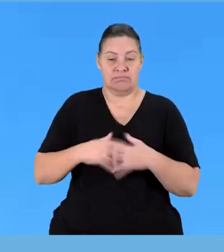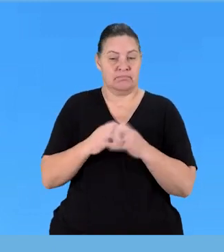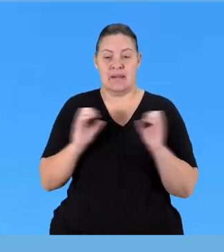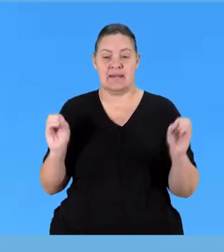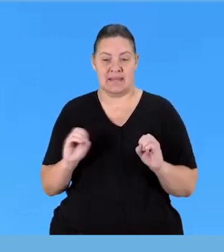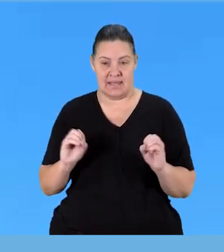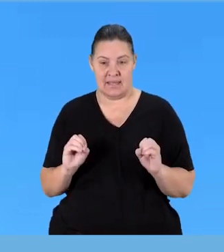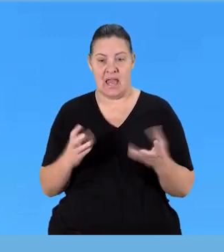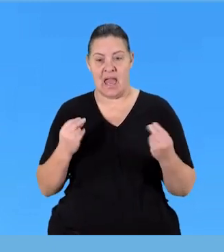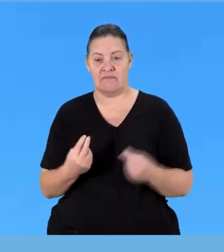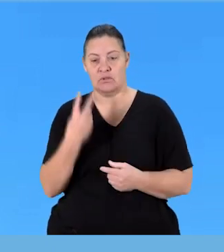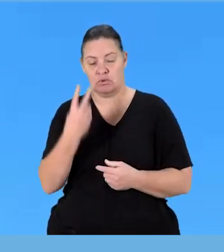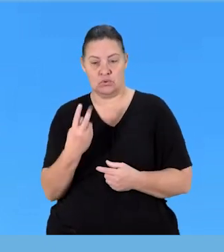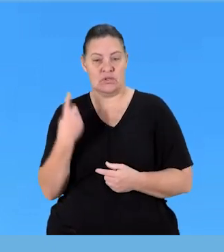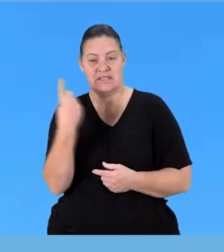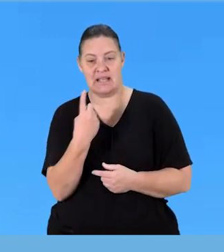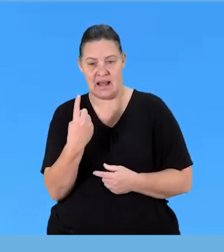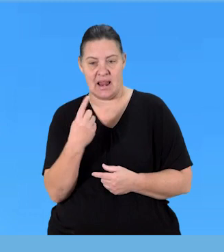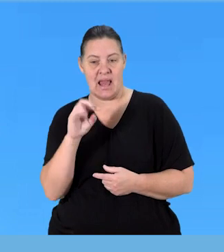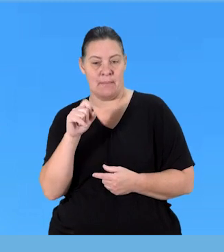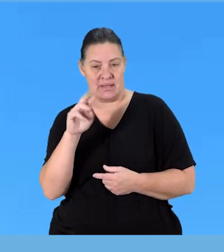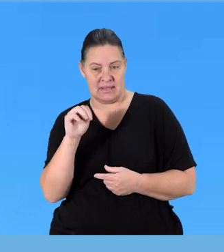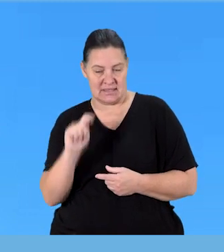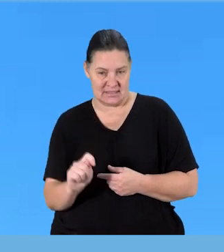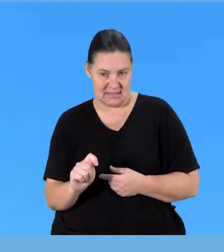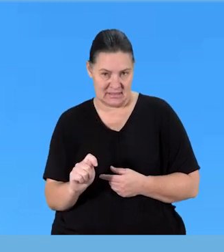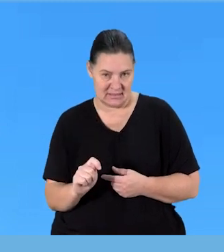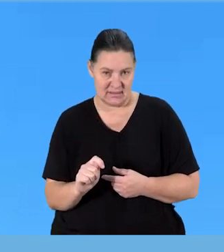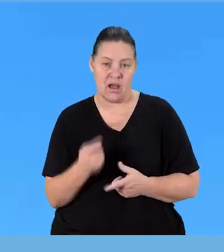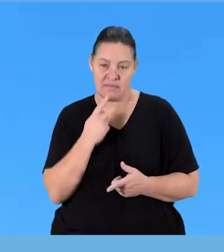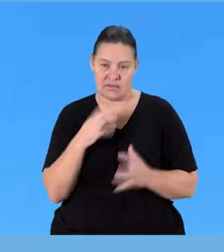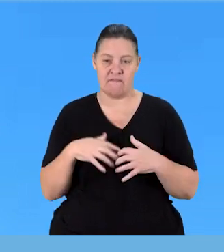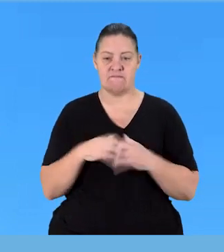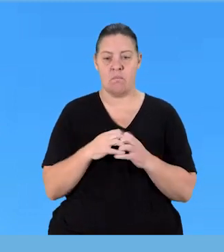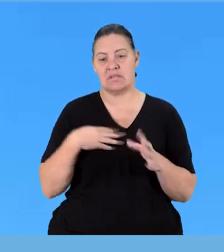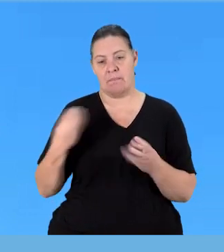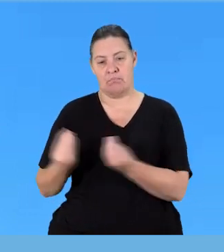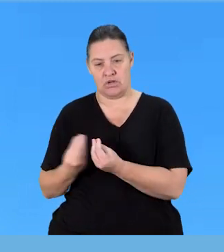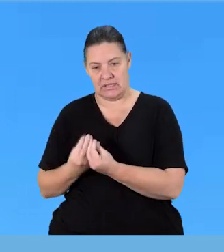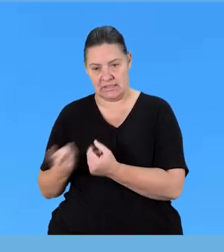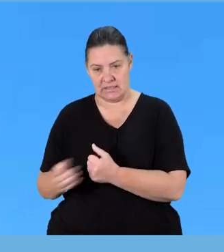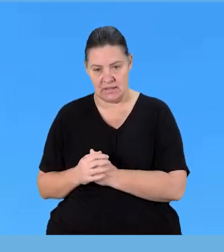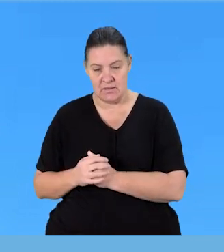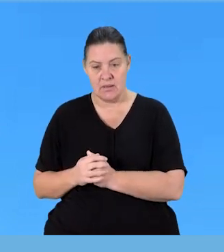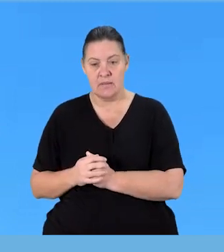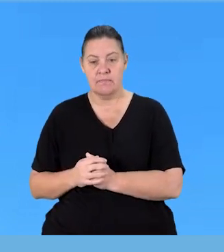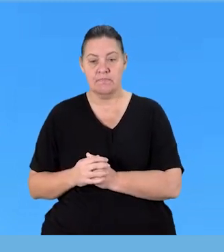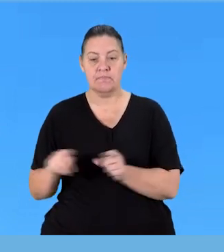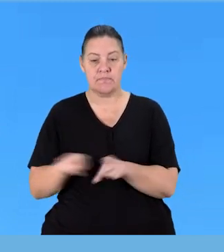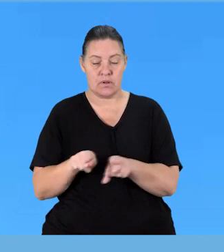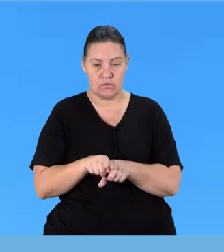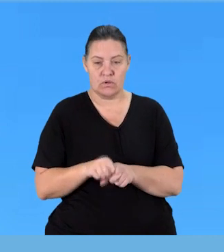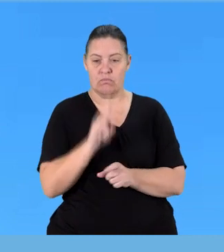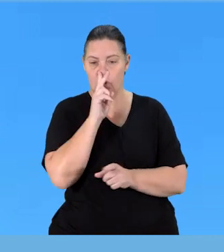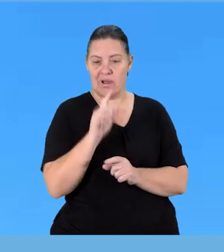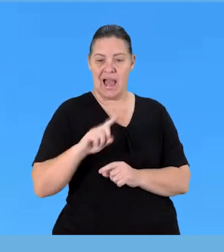formed because we're just having two single elements or two single substances that are being formed as our products. Then we can